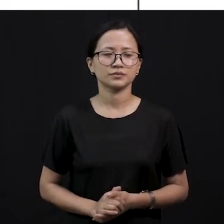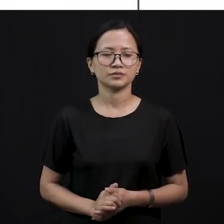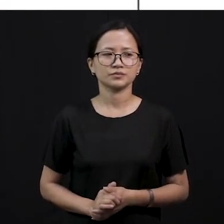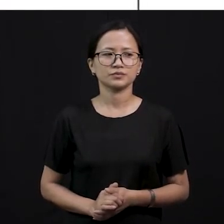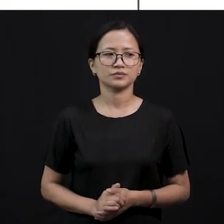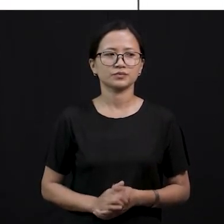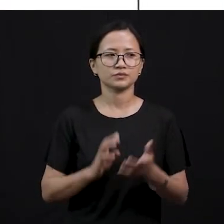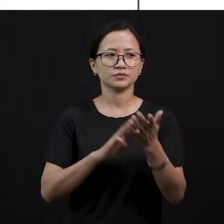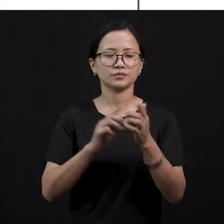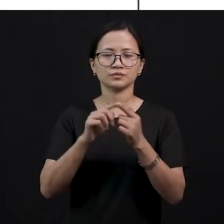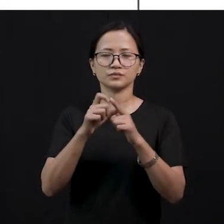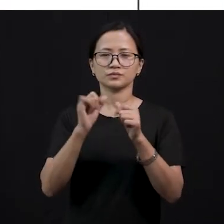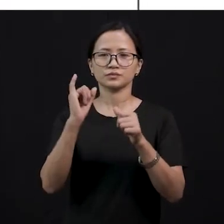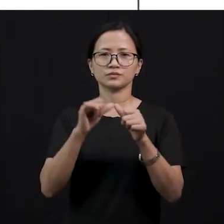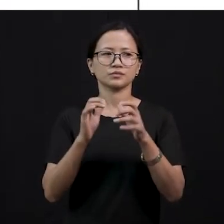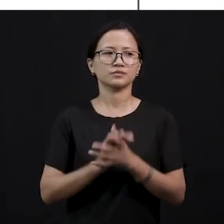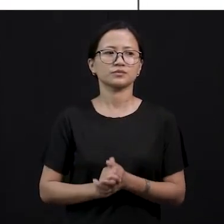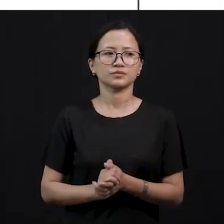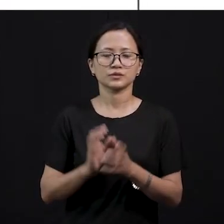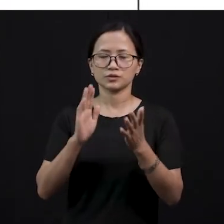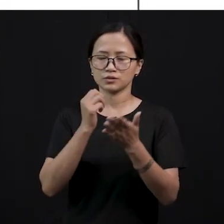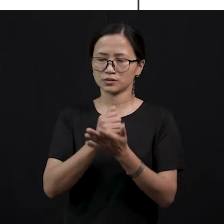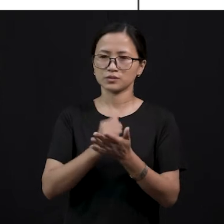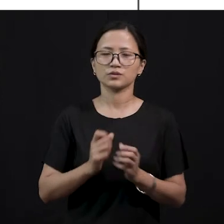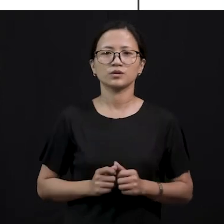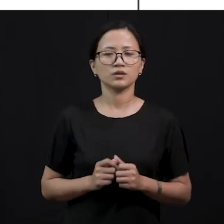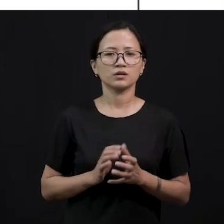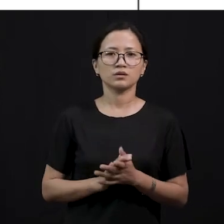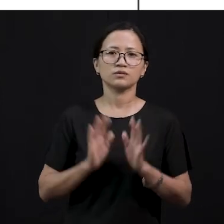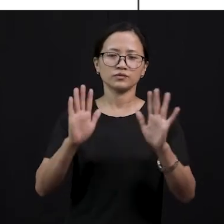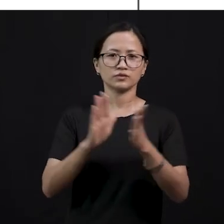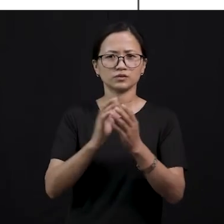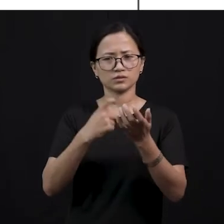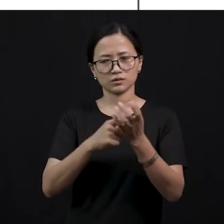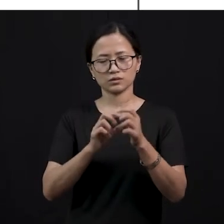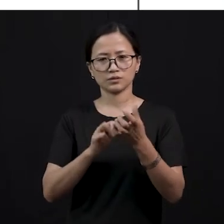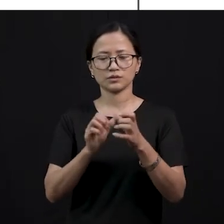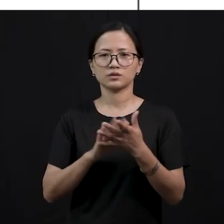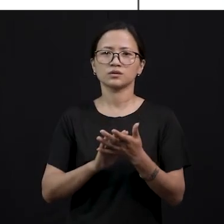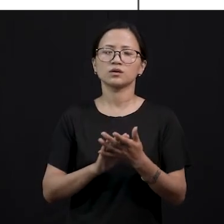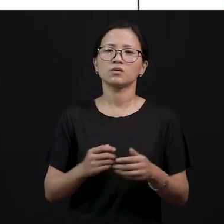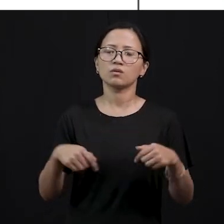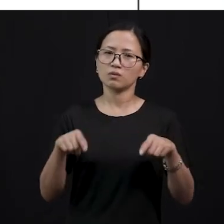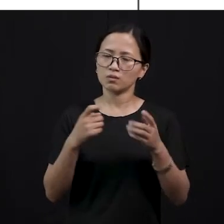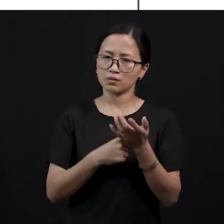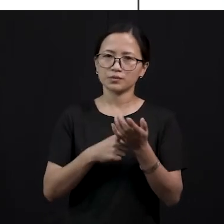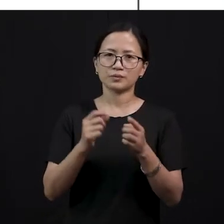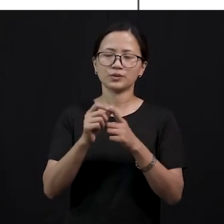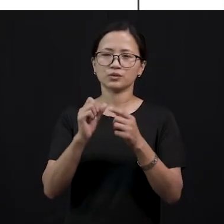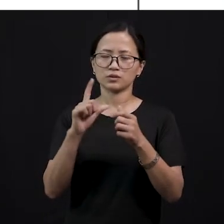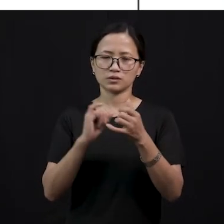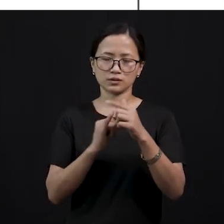Alright, so the media should also report in a manner. So if there is a crime happening, if there is something political decision has been